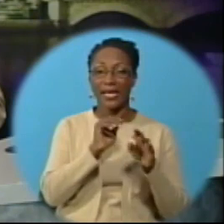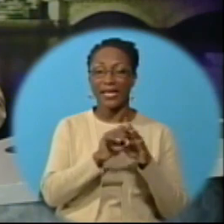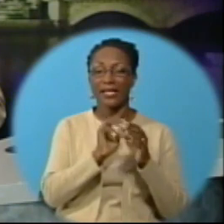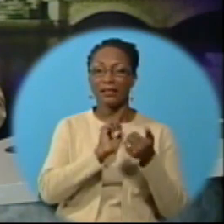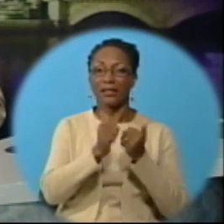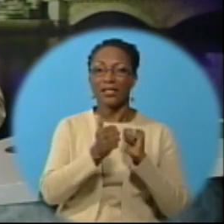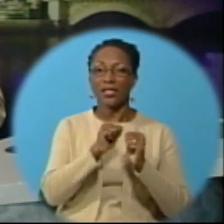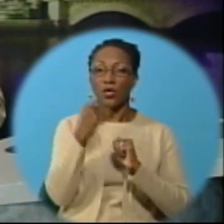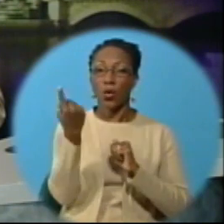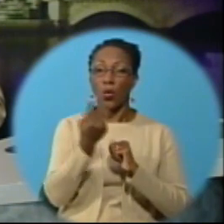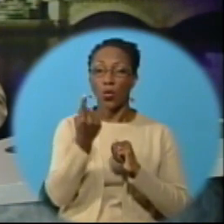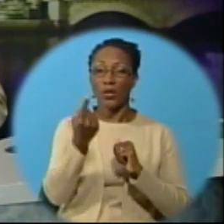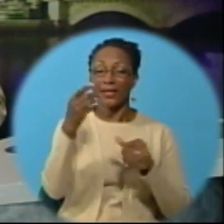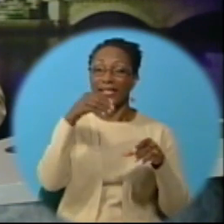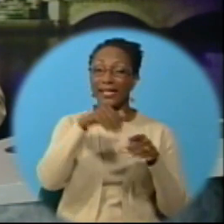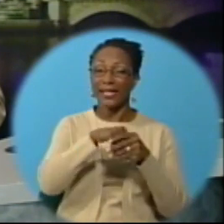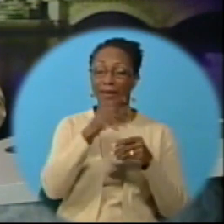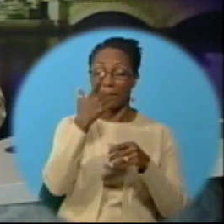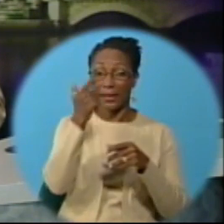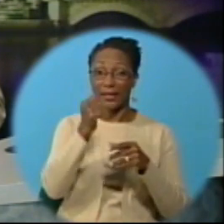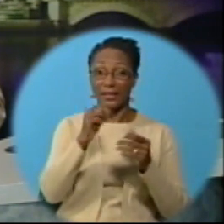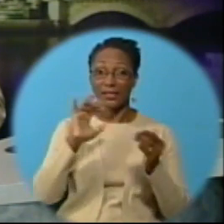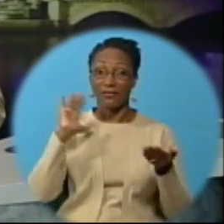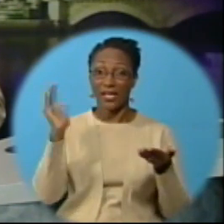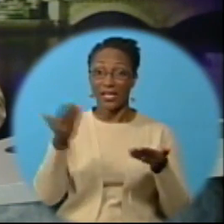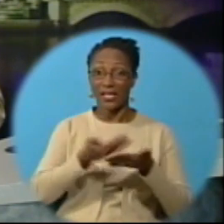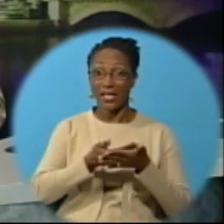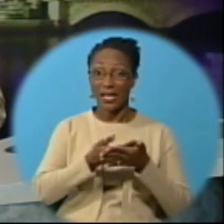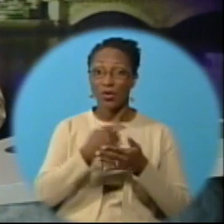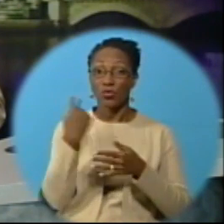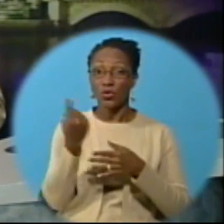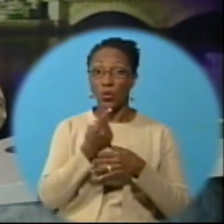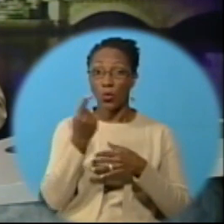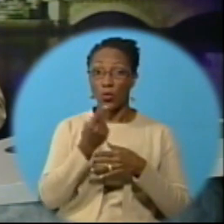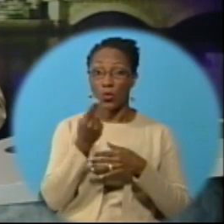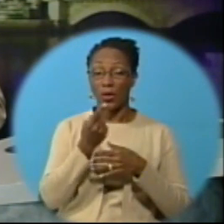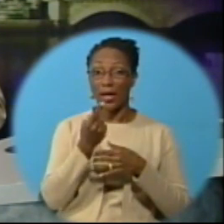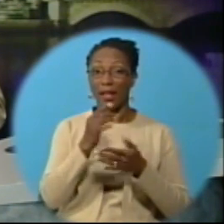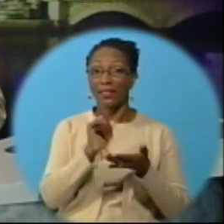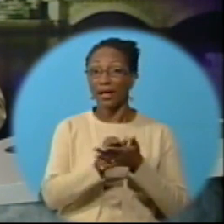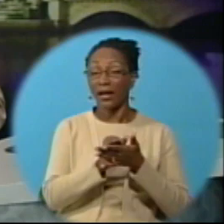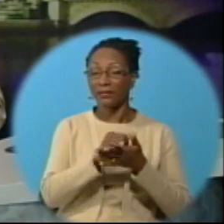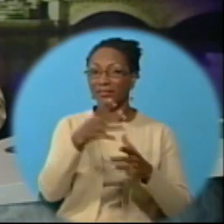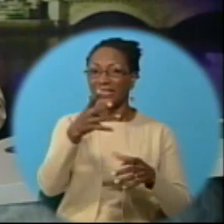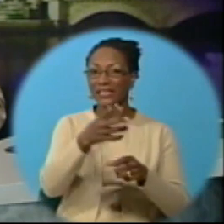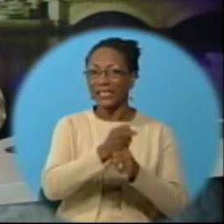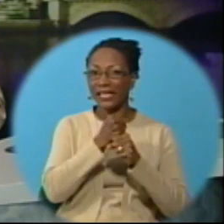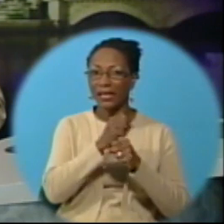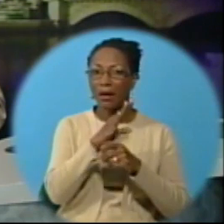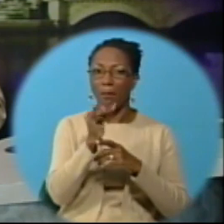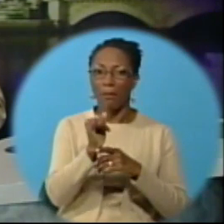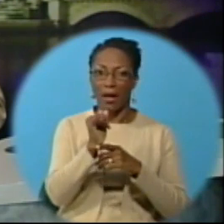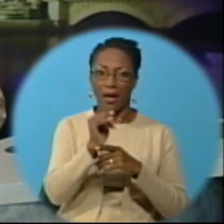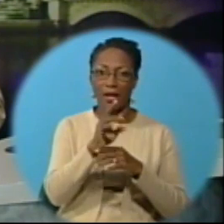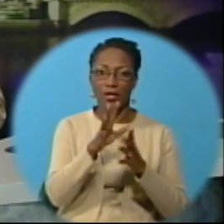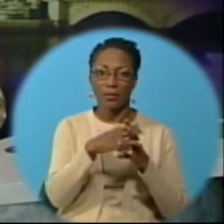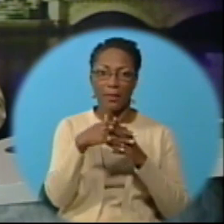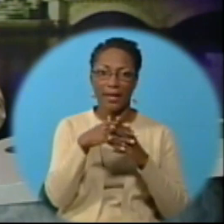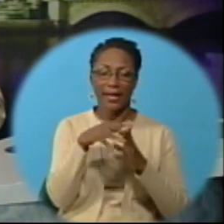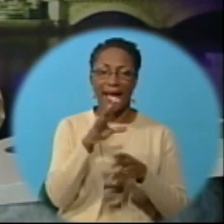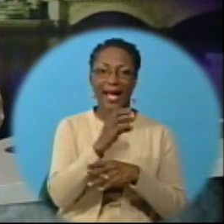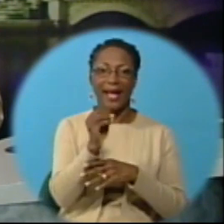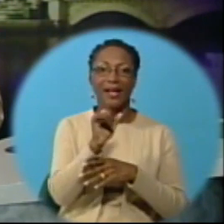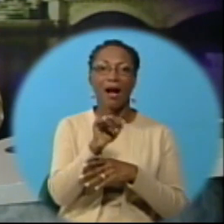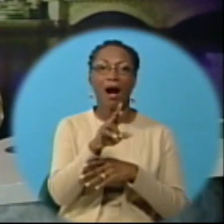by invitation. And that invitation was being taken up in 2014 by the United States and Ireland. But